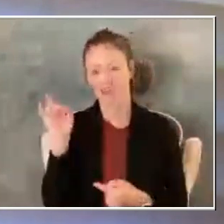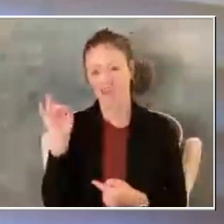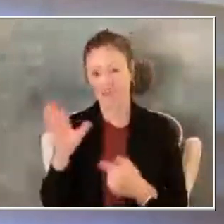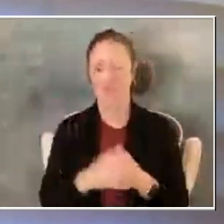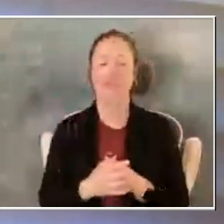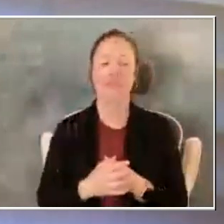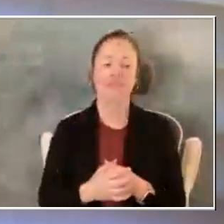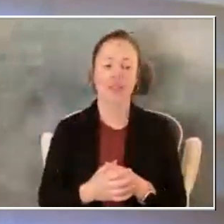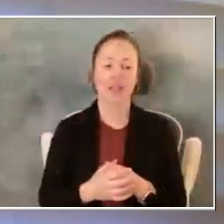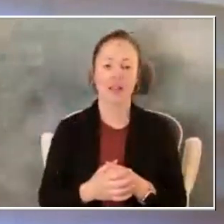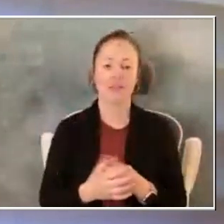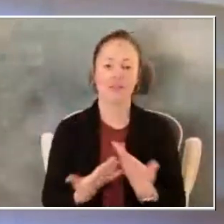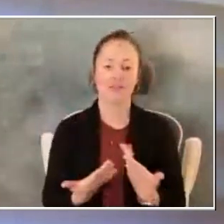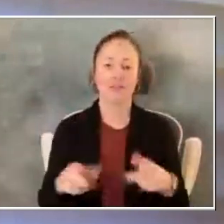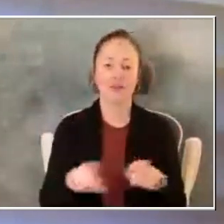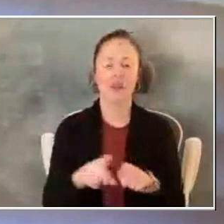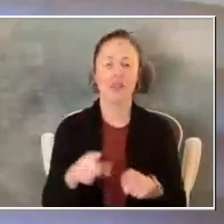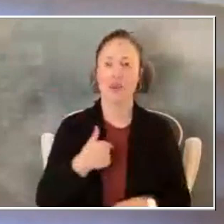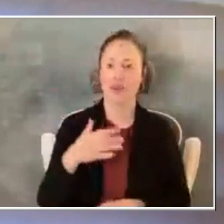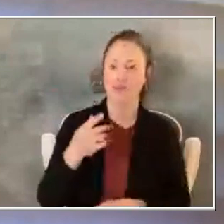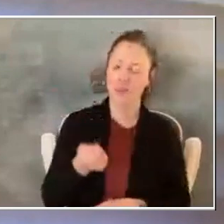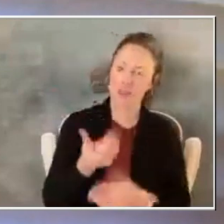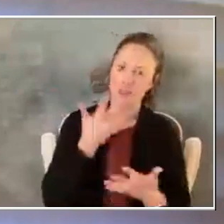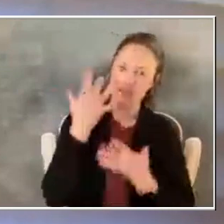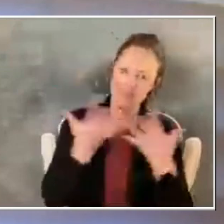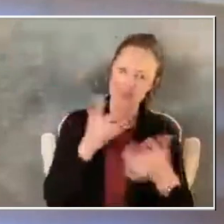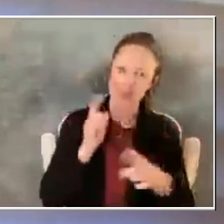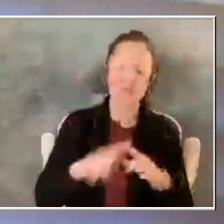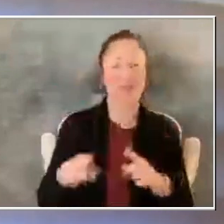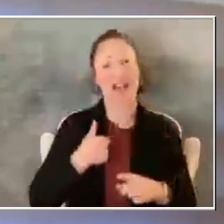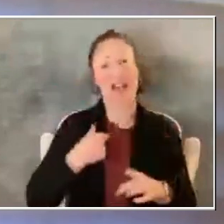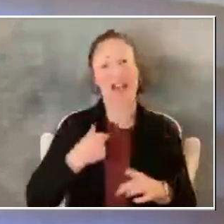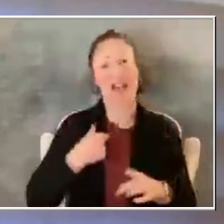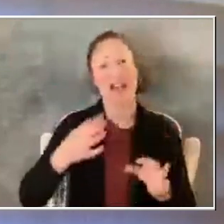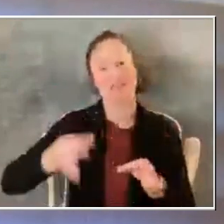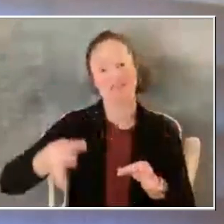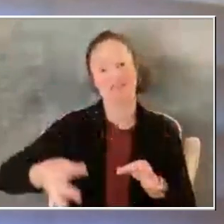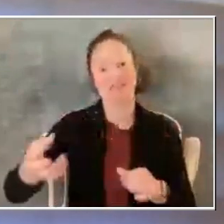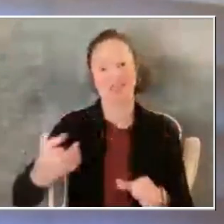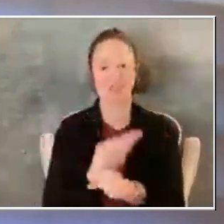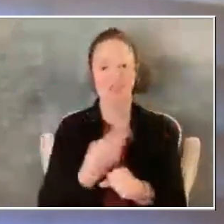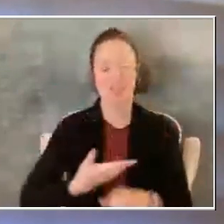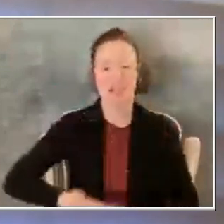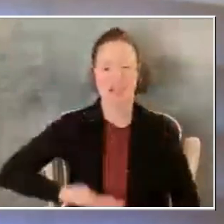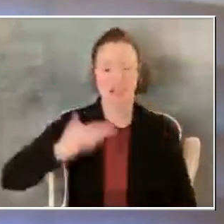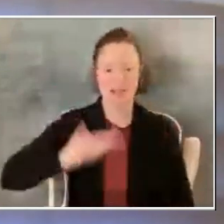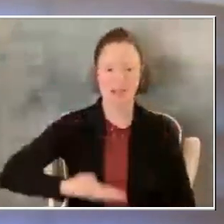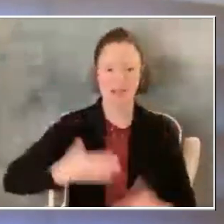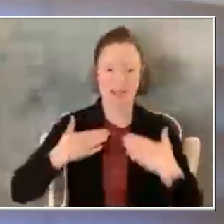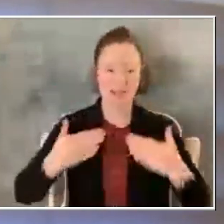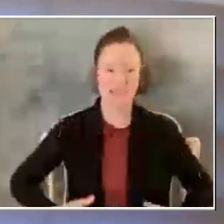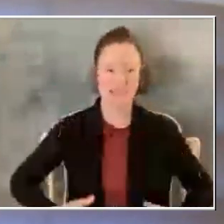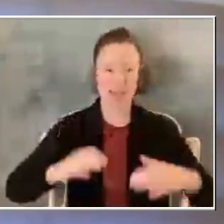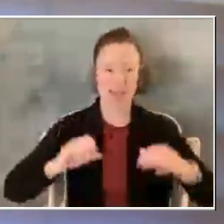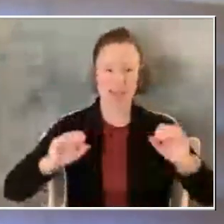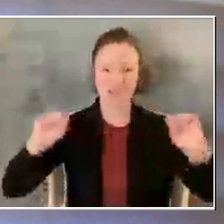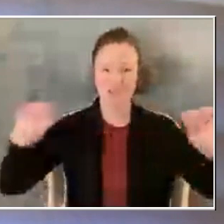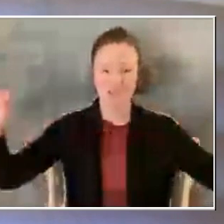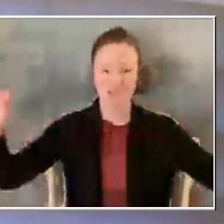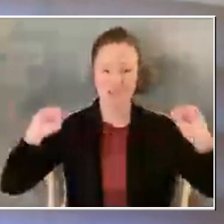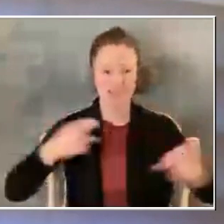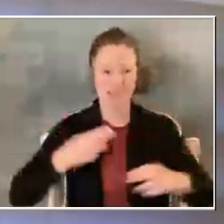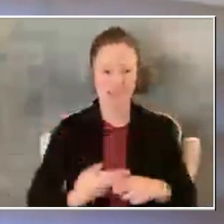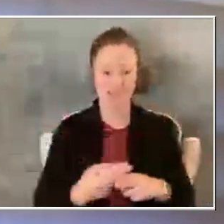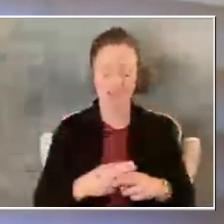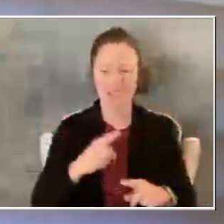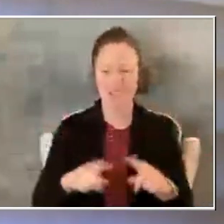And I'm kind of embarrassed to say that I have put off using upper body strengthening weights, but